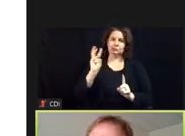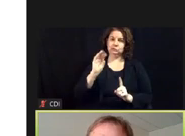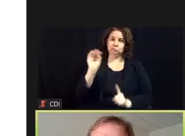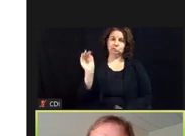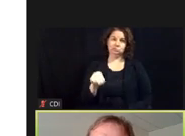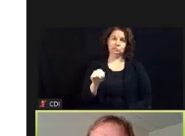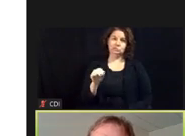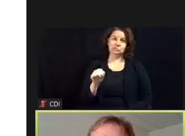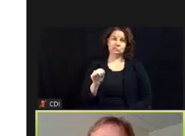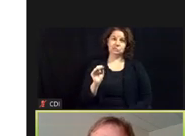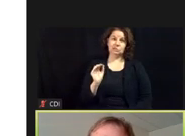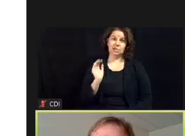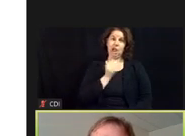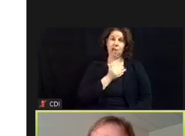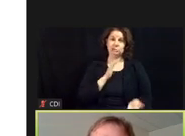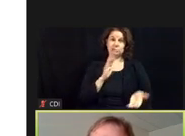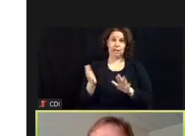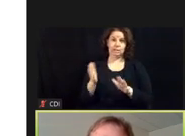Next, please.